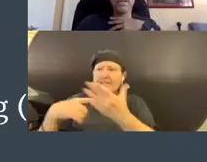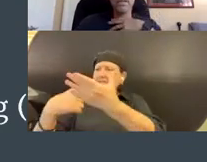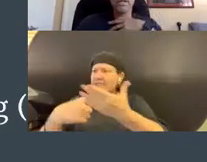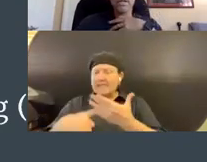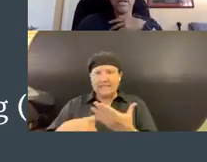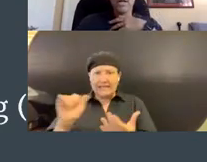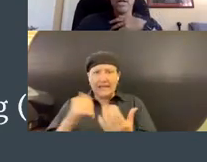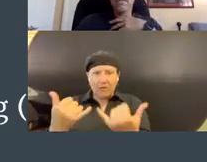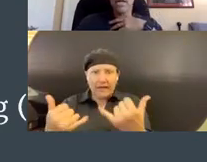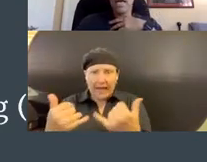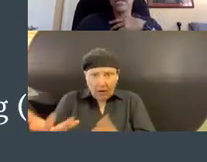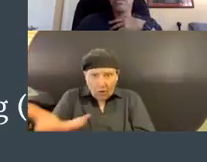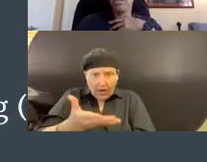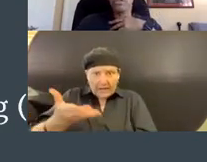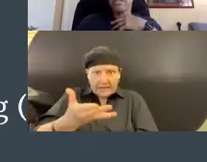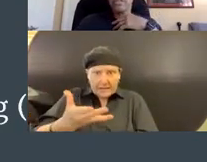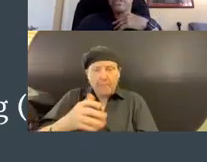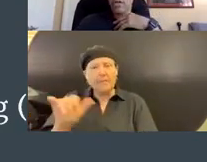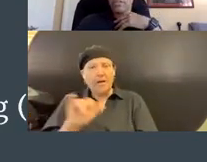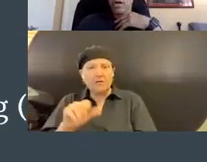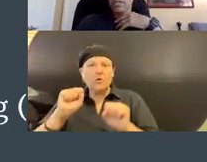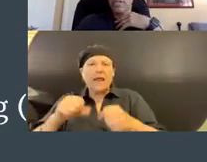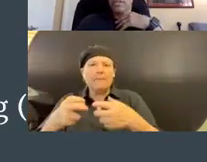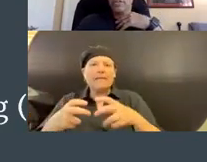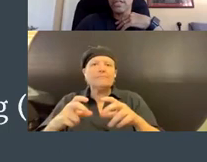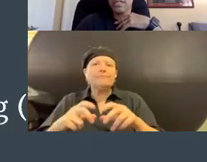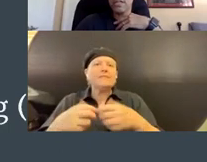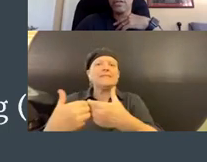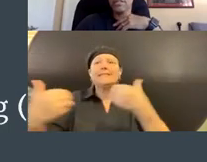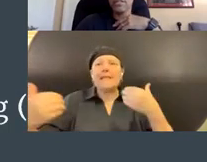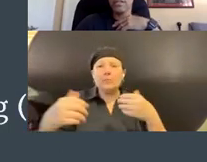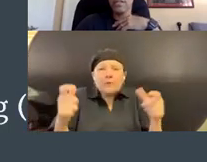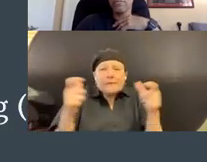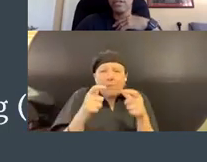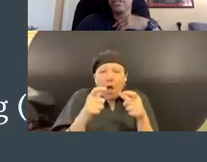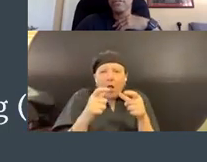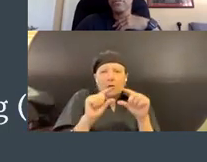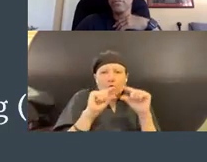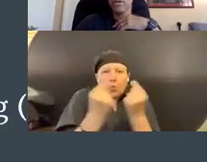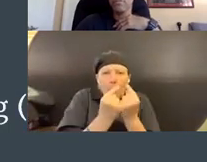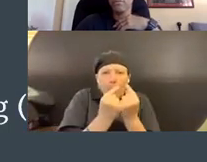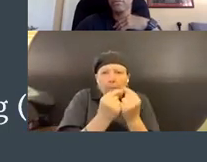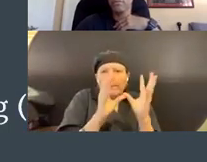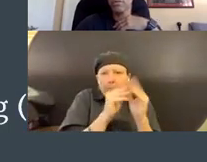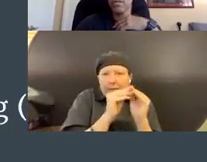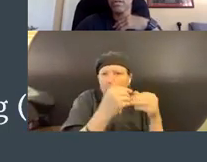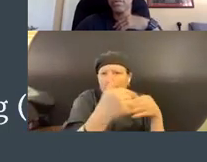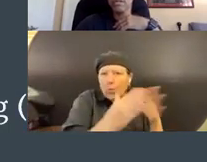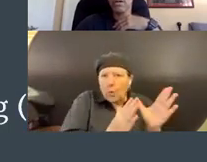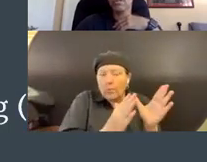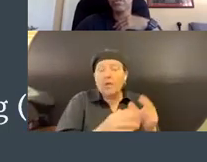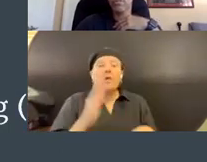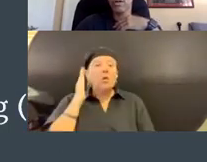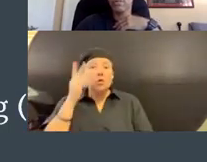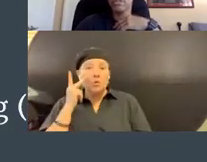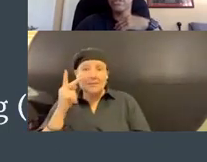okay? And what you should see too, as well, is like you should see an increase in communication from not only from the school, but then